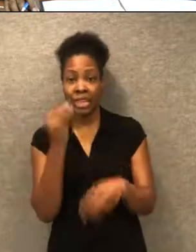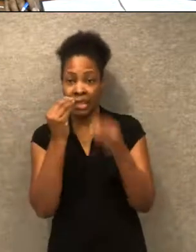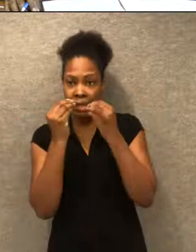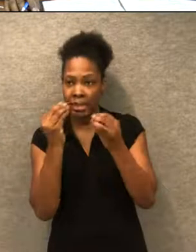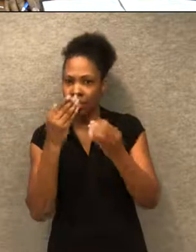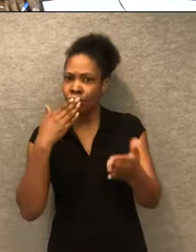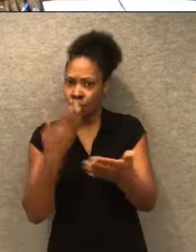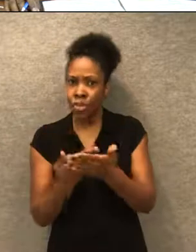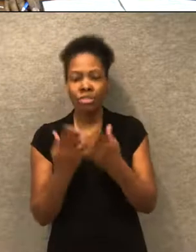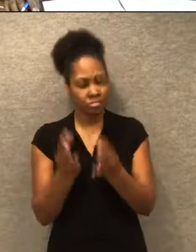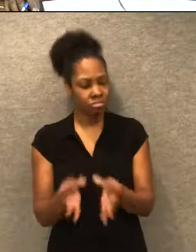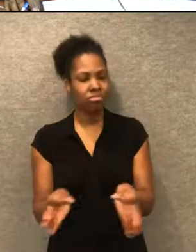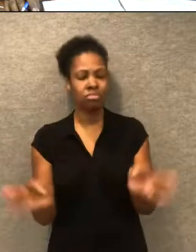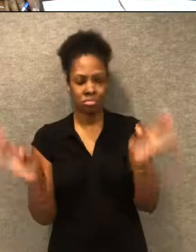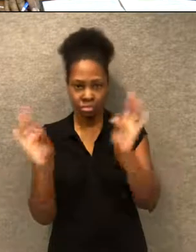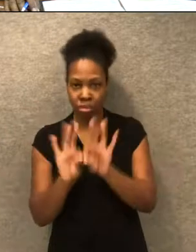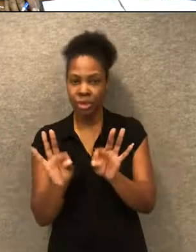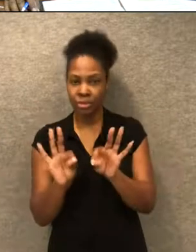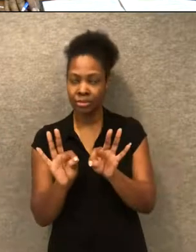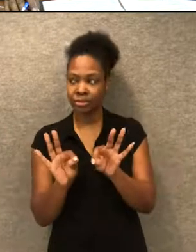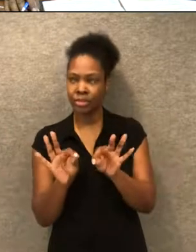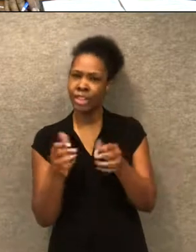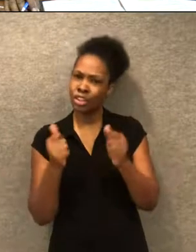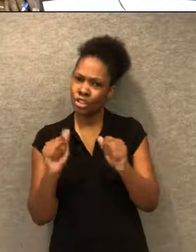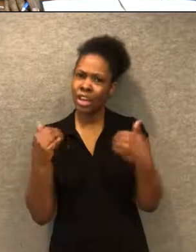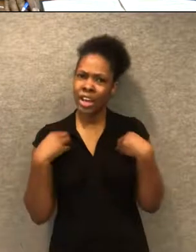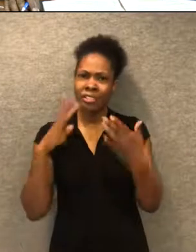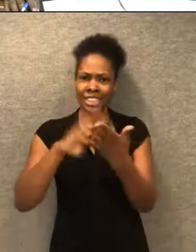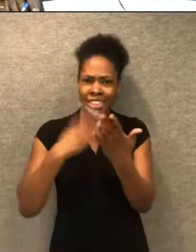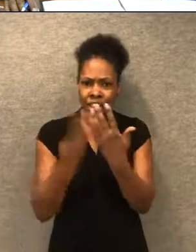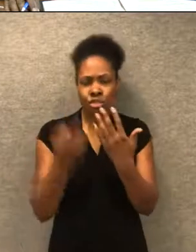try as best we can to put your children on some sort of schedule. Let them know